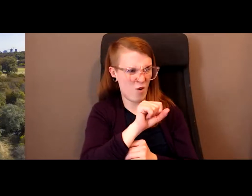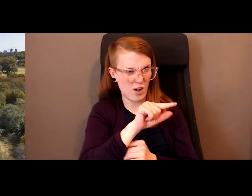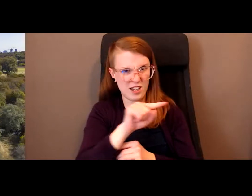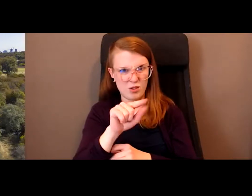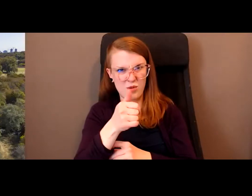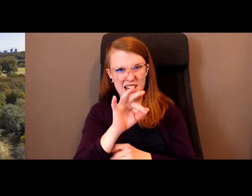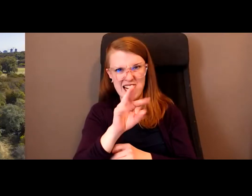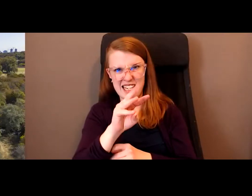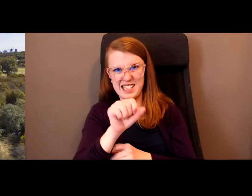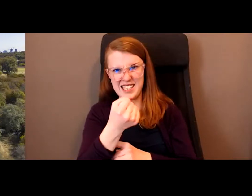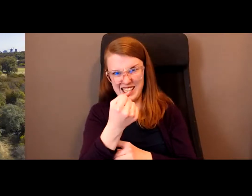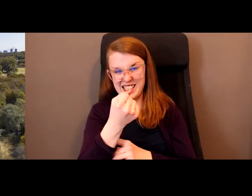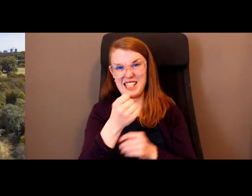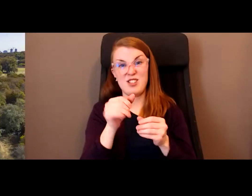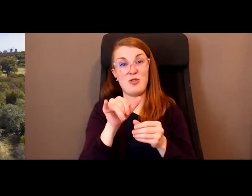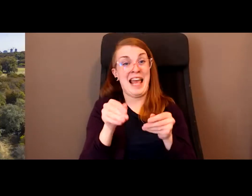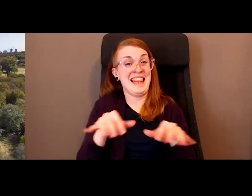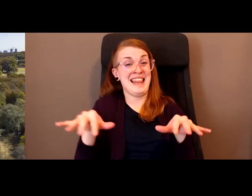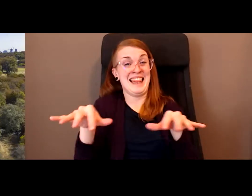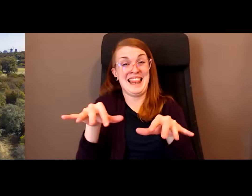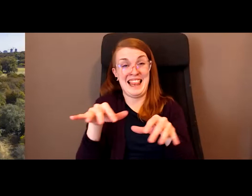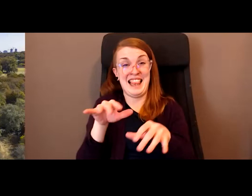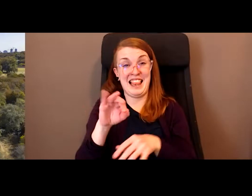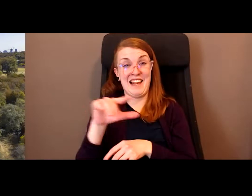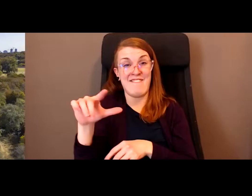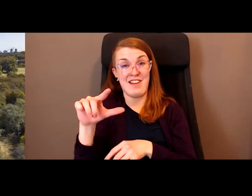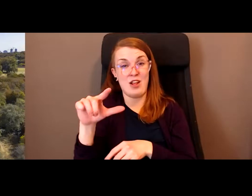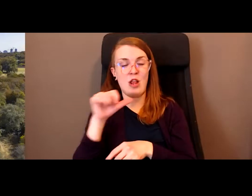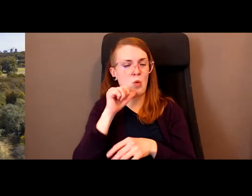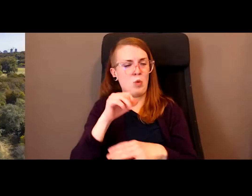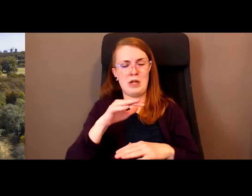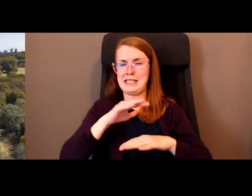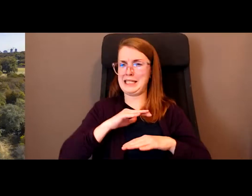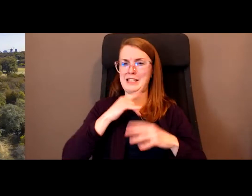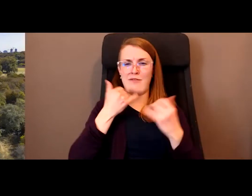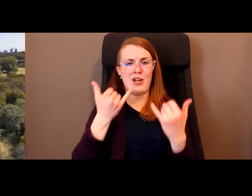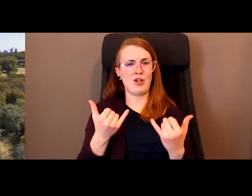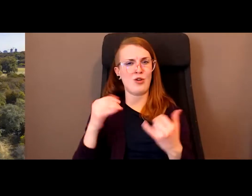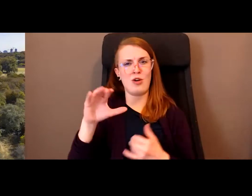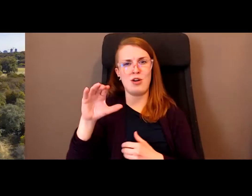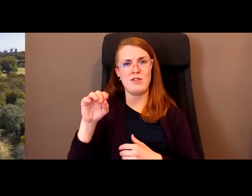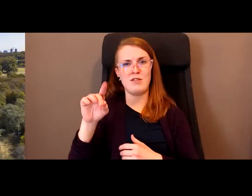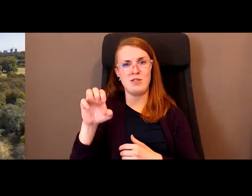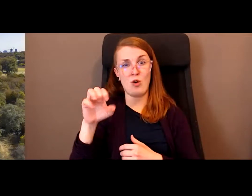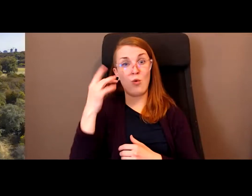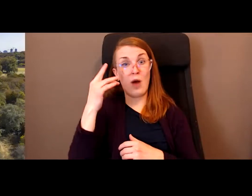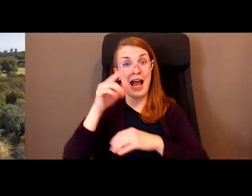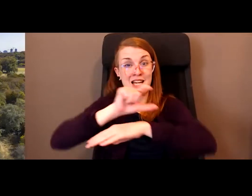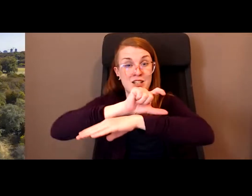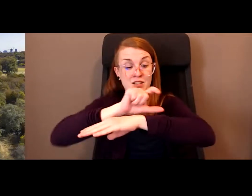And so it would not meet current code in regards to the cap on top of it.